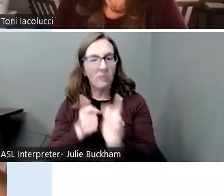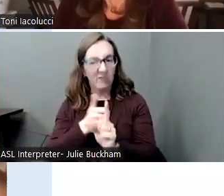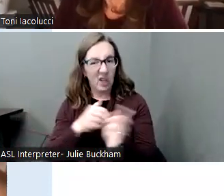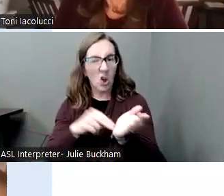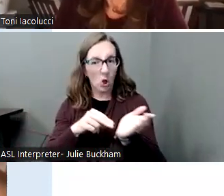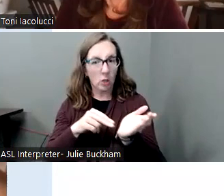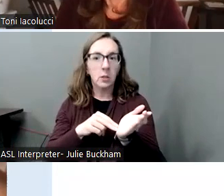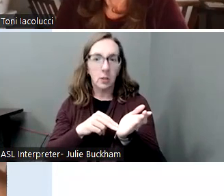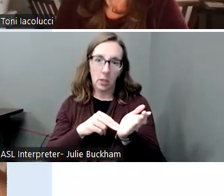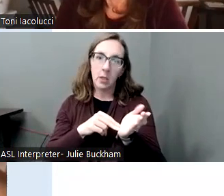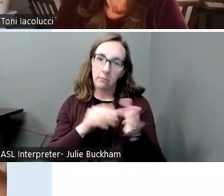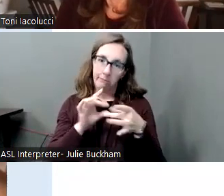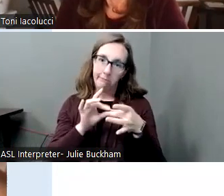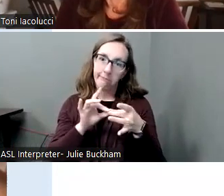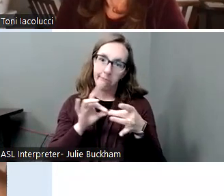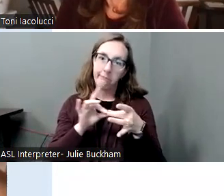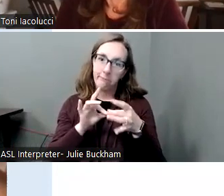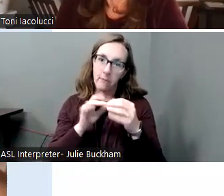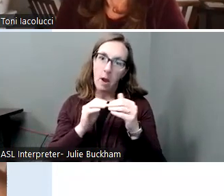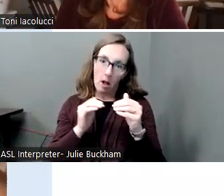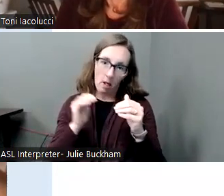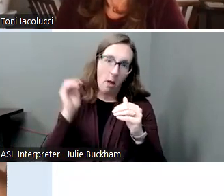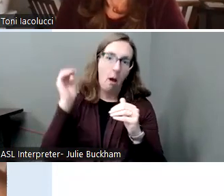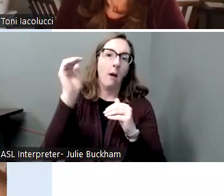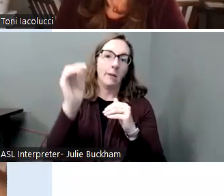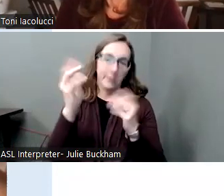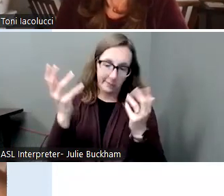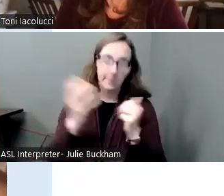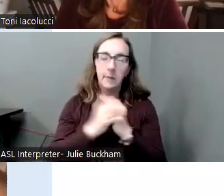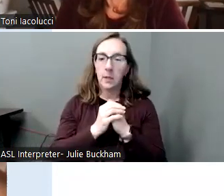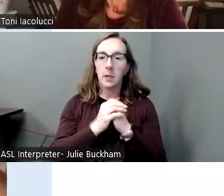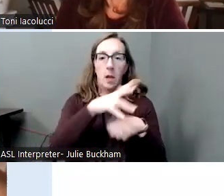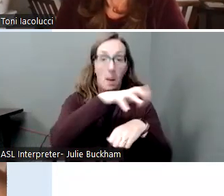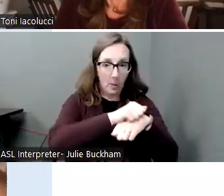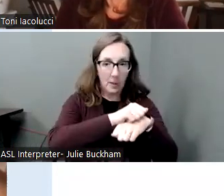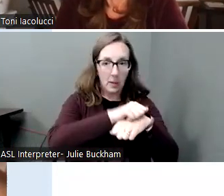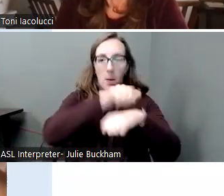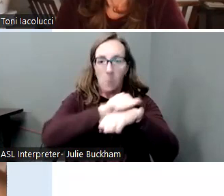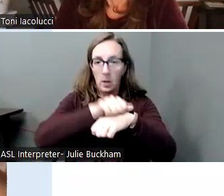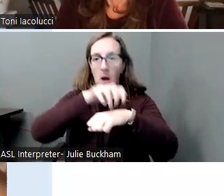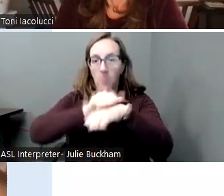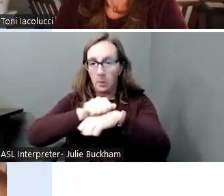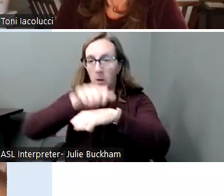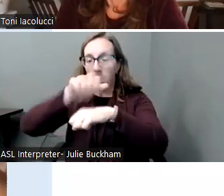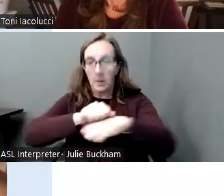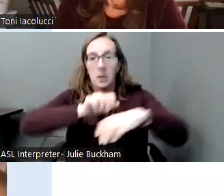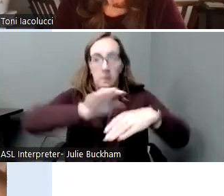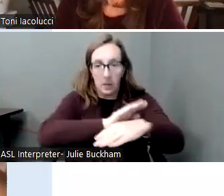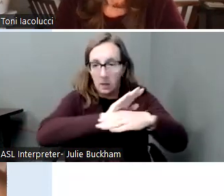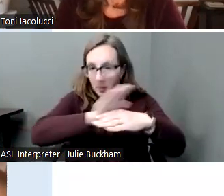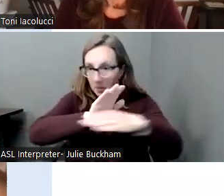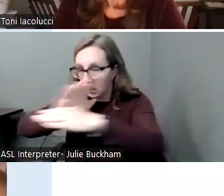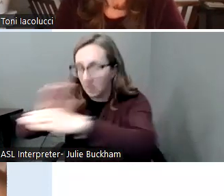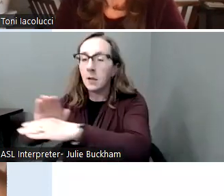lot. But all of you are going from appointment to appointment, and this is just a tremendous amount